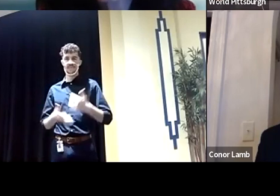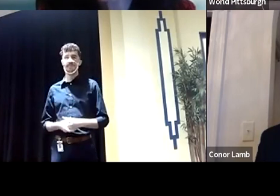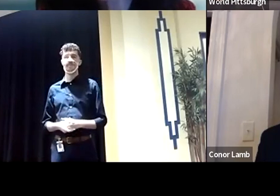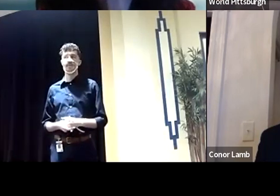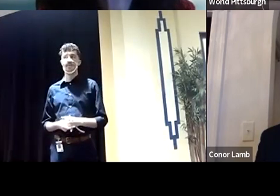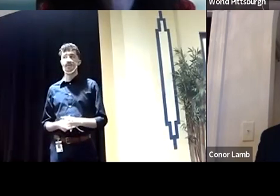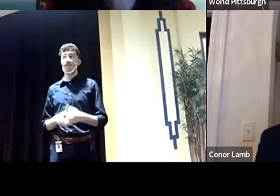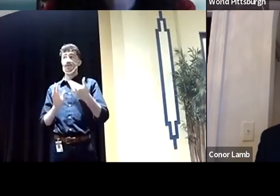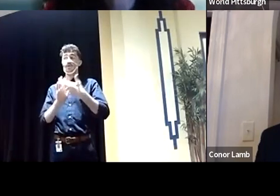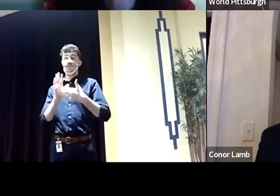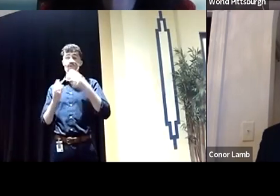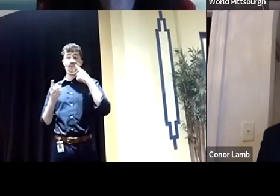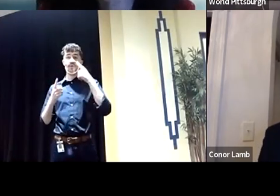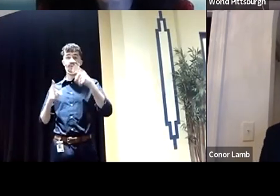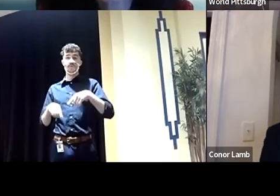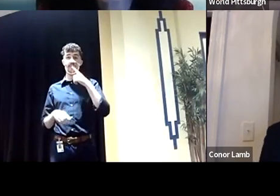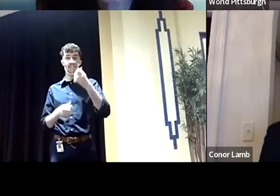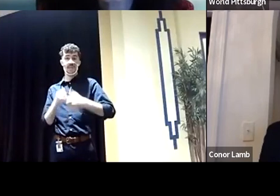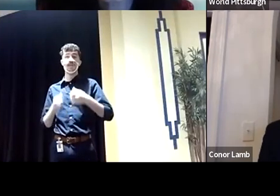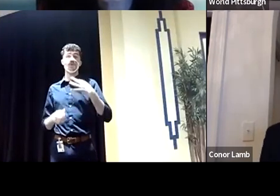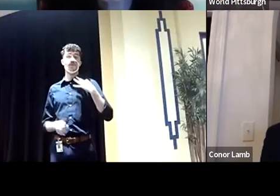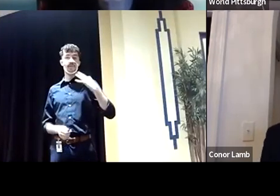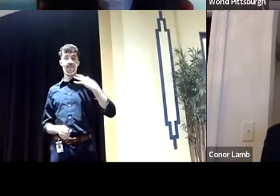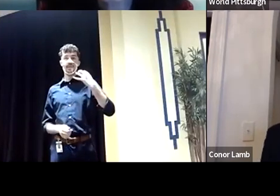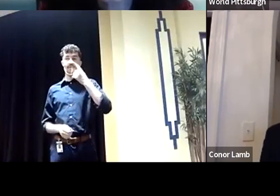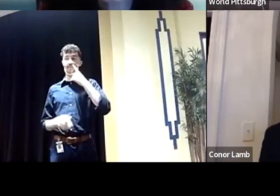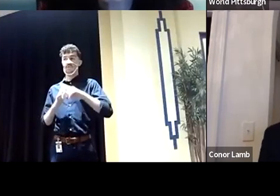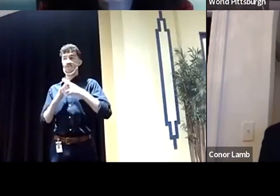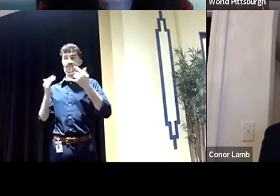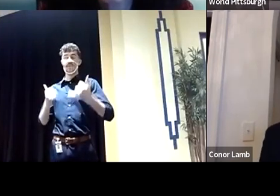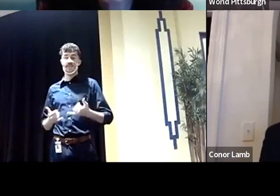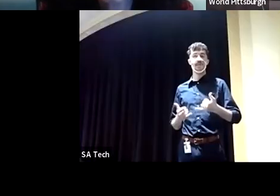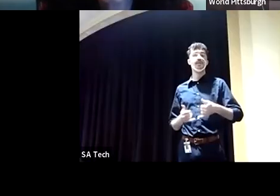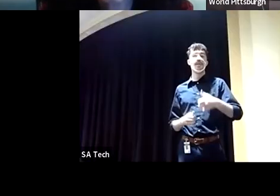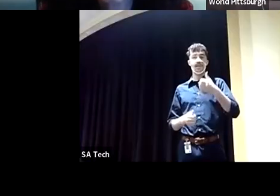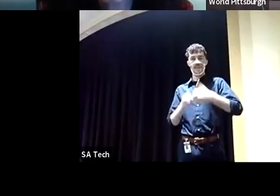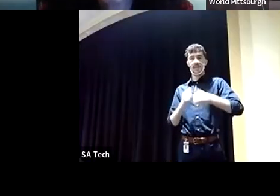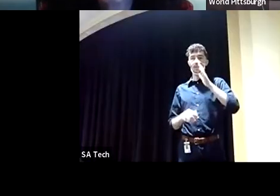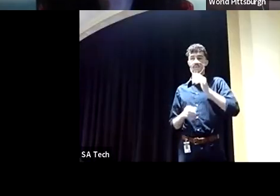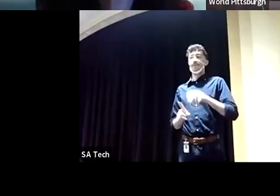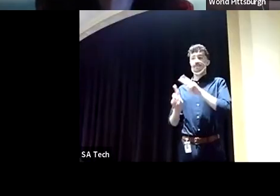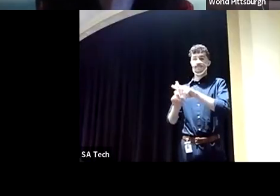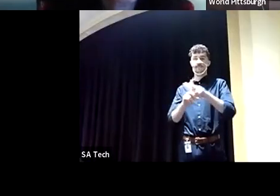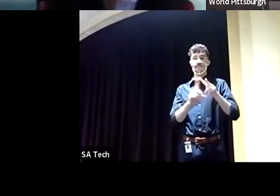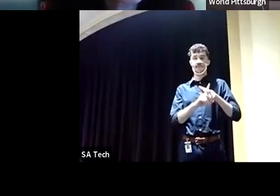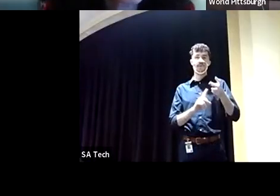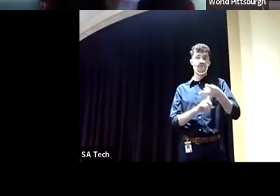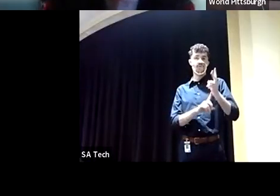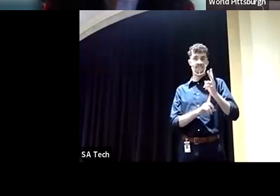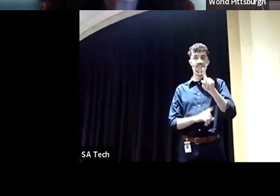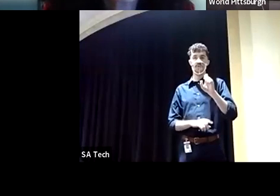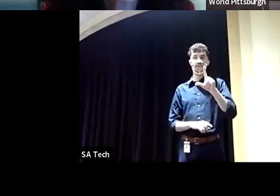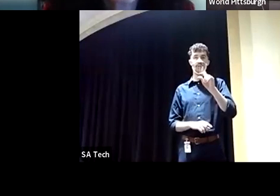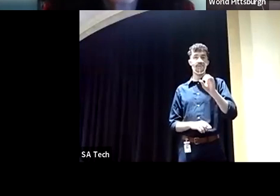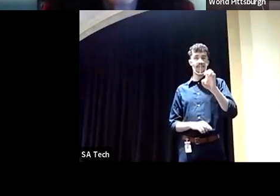For the rules agreed to by each candidate, in the beginning, each candidate will be giving two minutes, 120